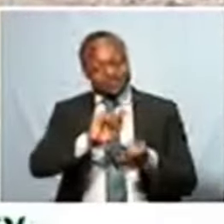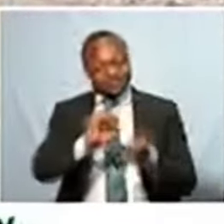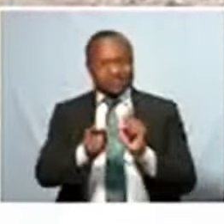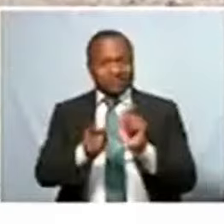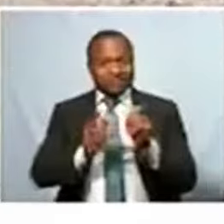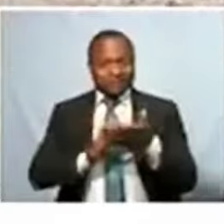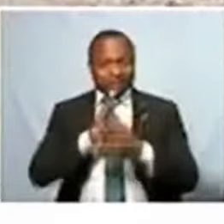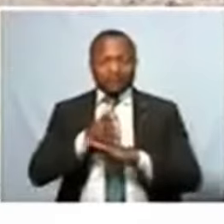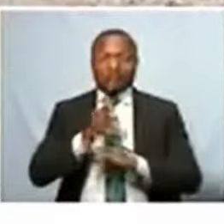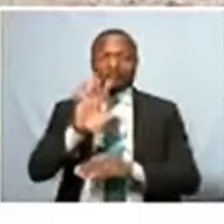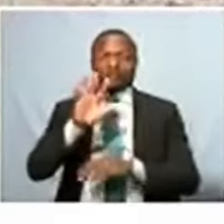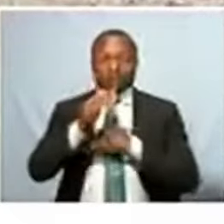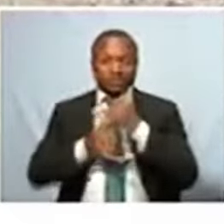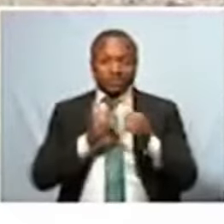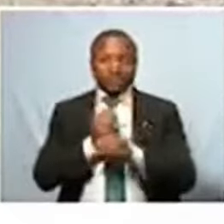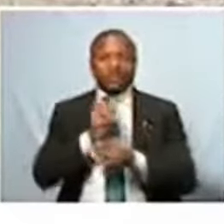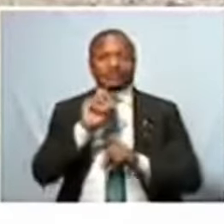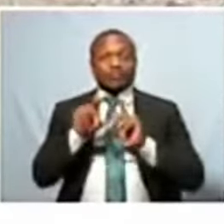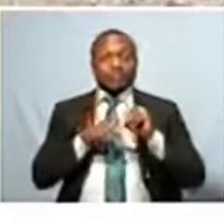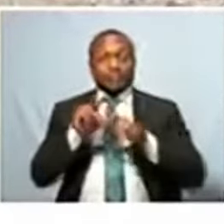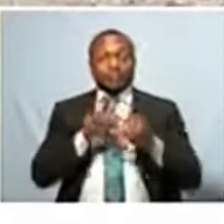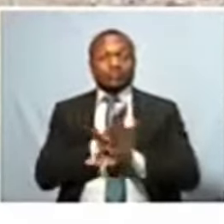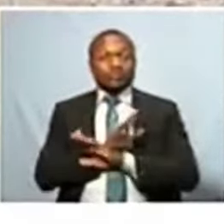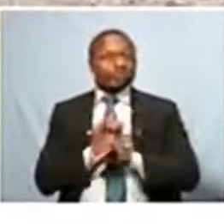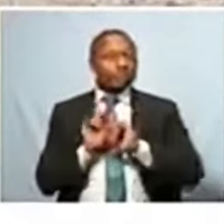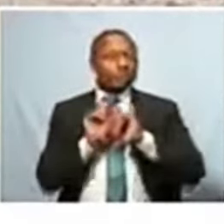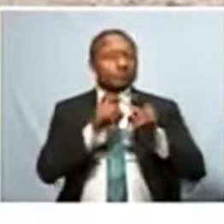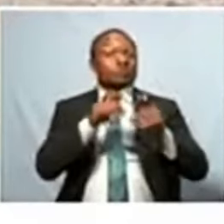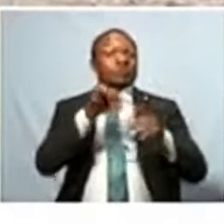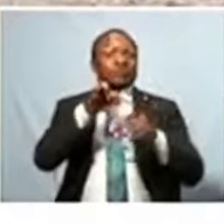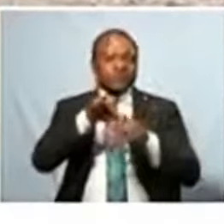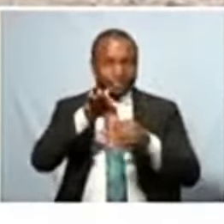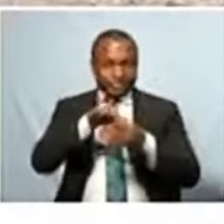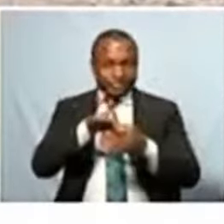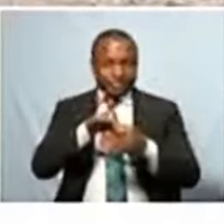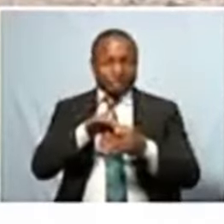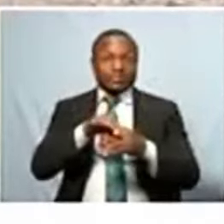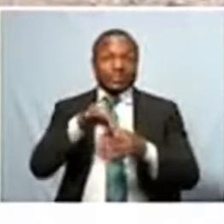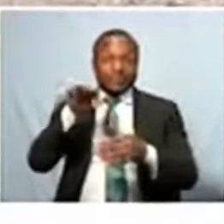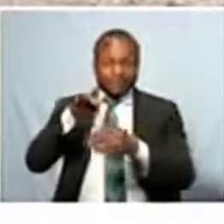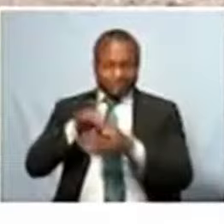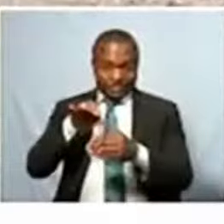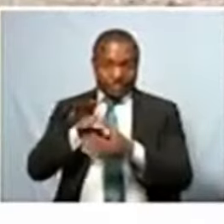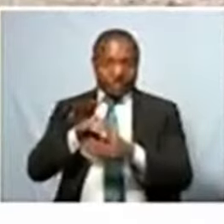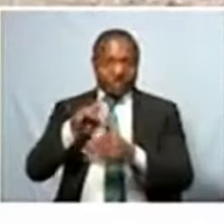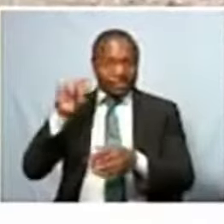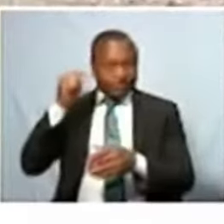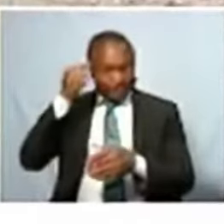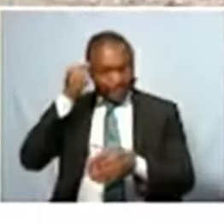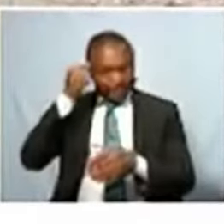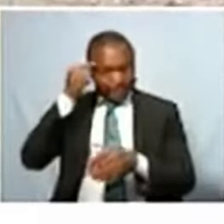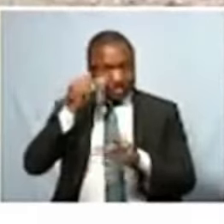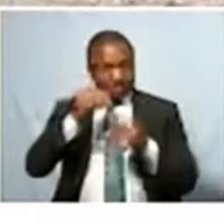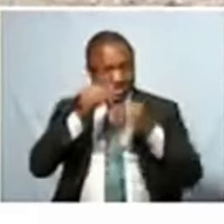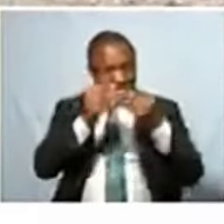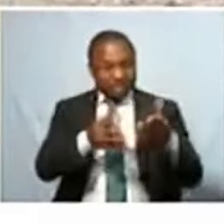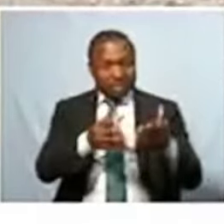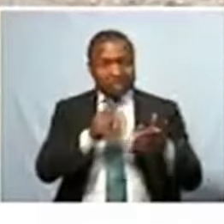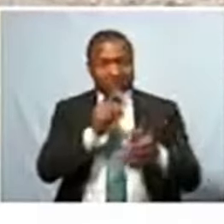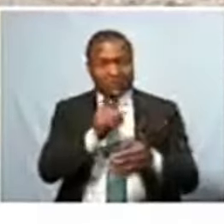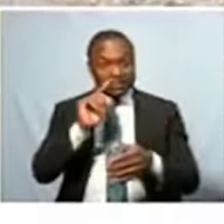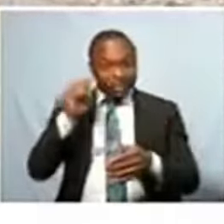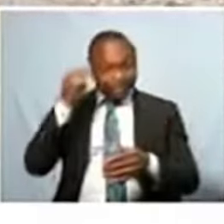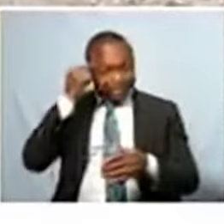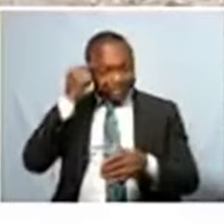after 5 years, the Zambians go to polls and they elect a government. And when they entrust that government,